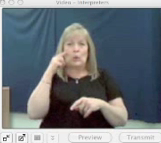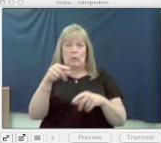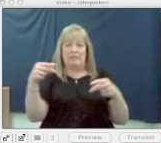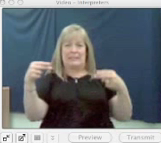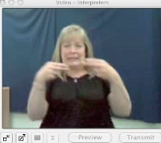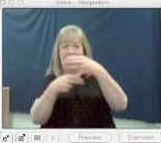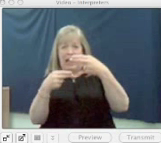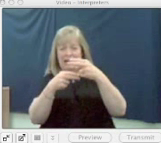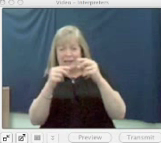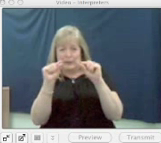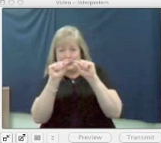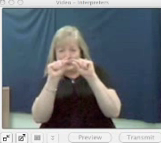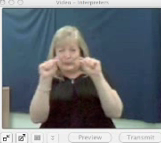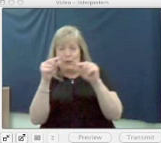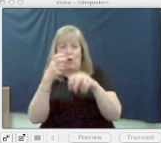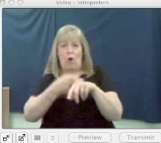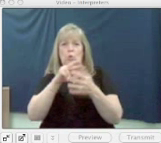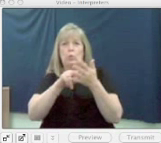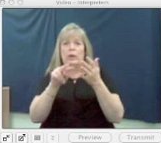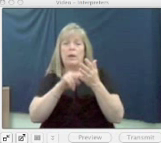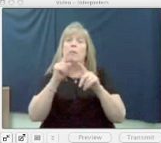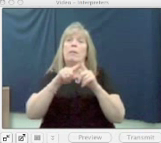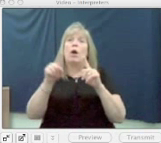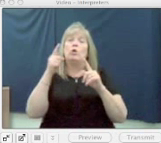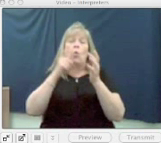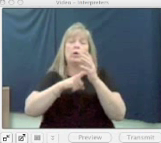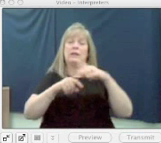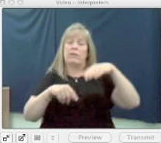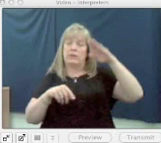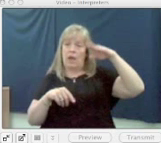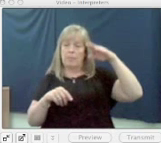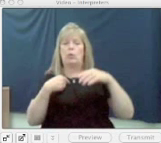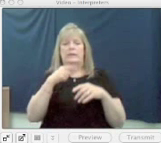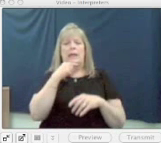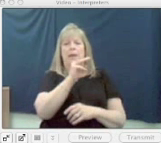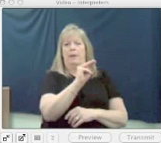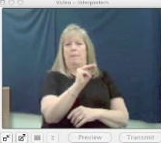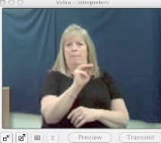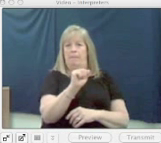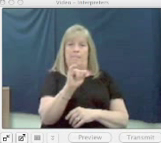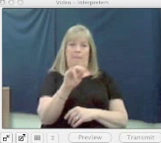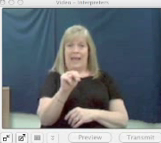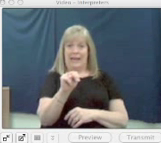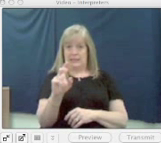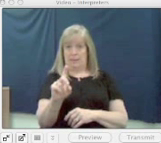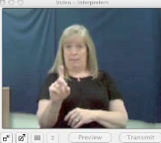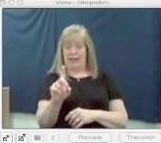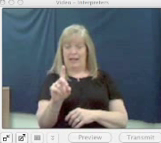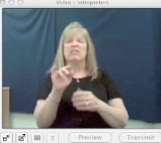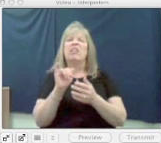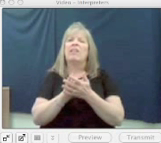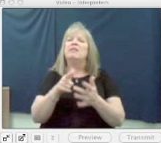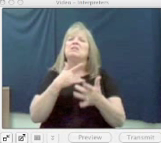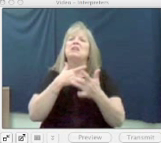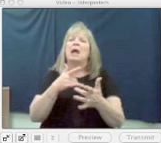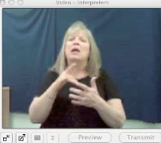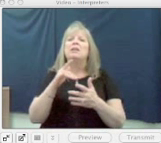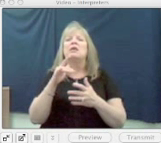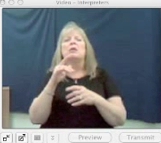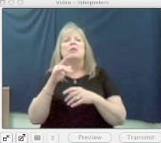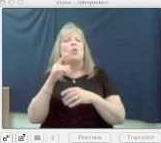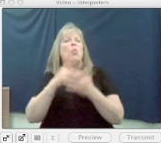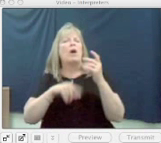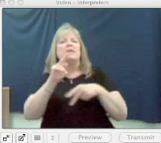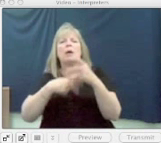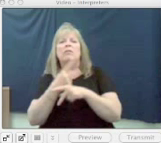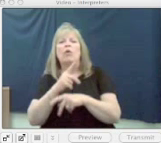it shows you is at the top, what we would consider to be main demands are the questions we often get from mentees or our